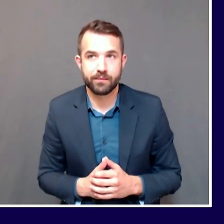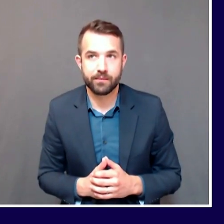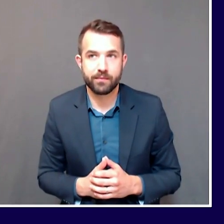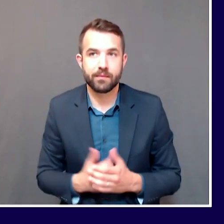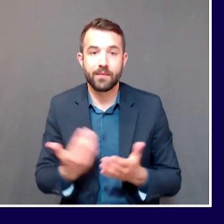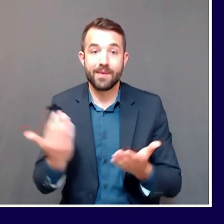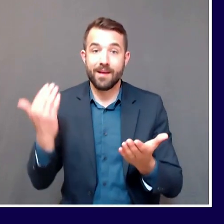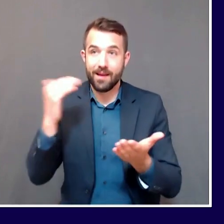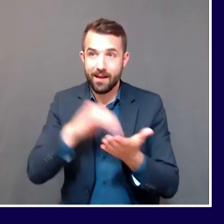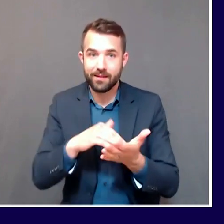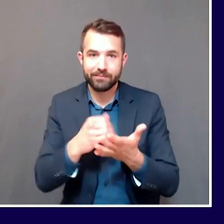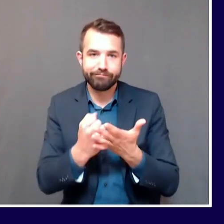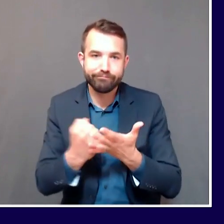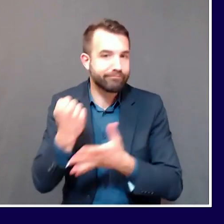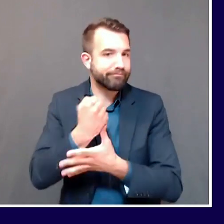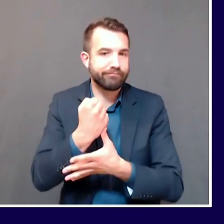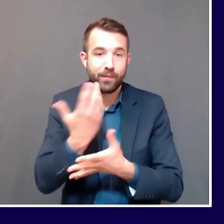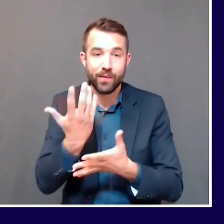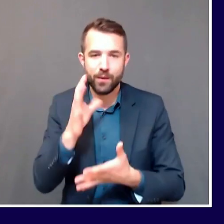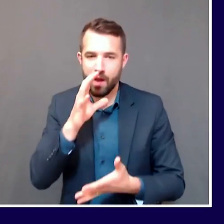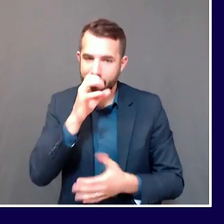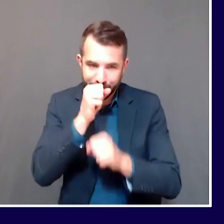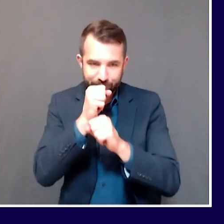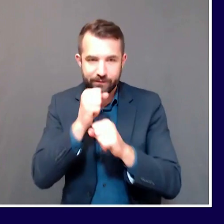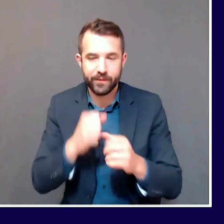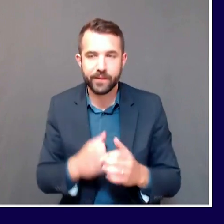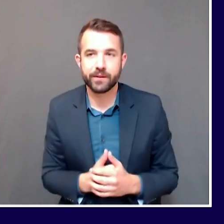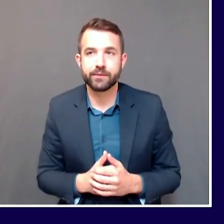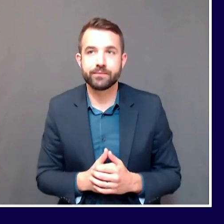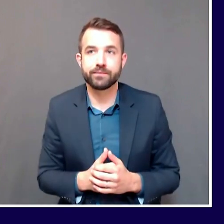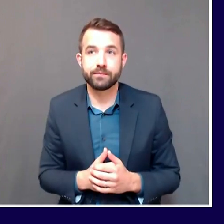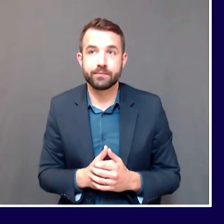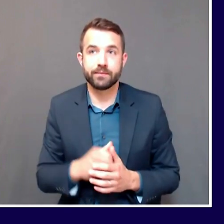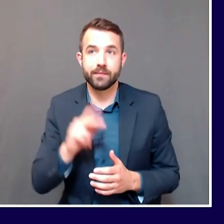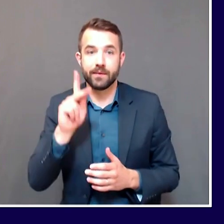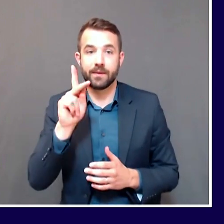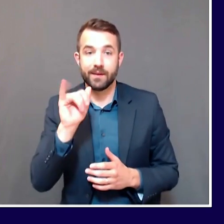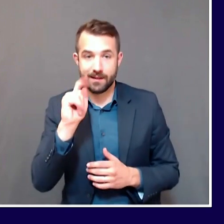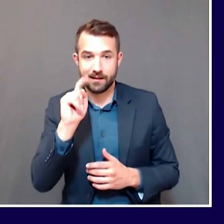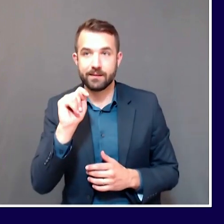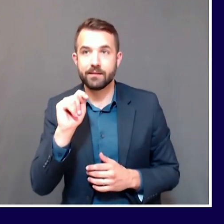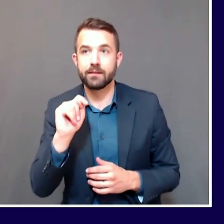check. I'm going to turn next to Kit Harrison from Mjumbo, Africa.